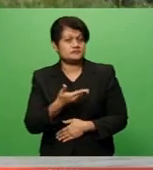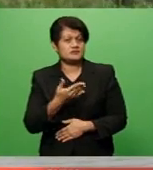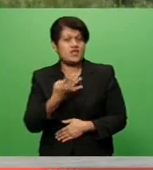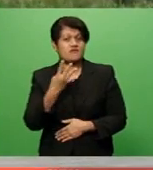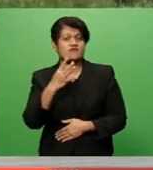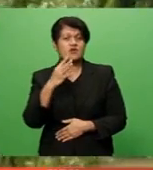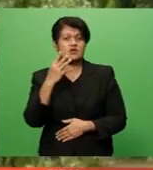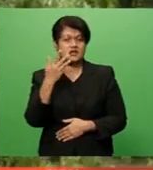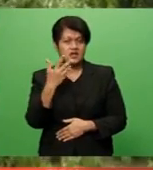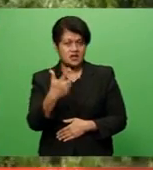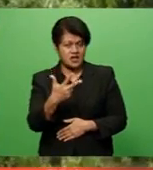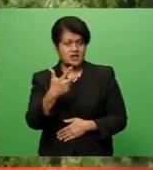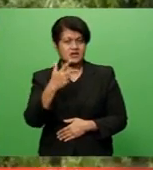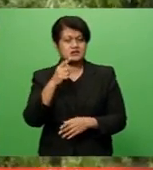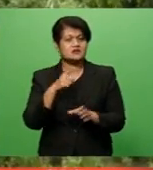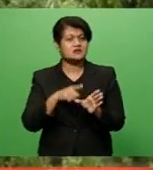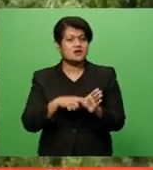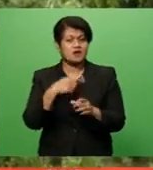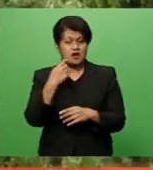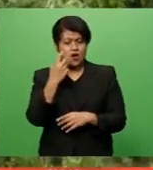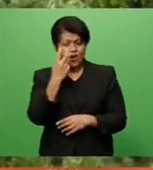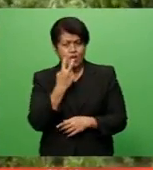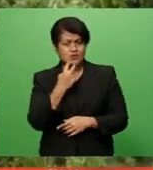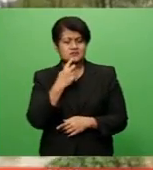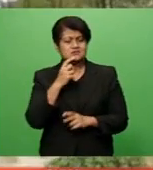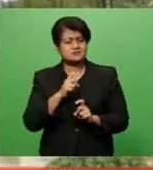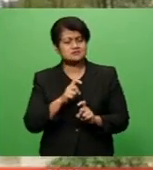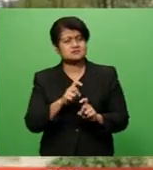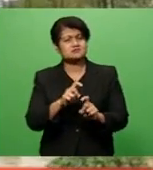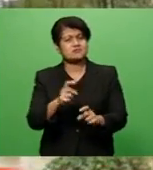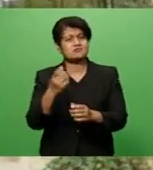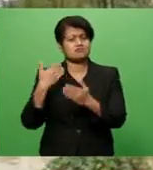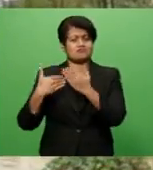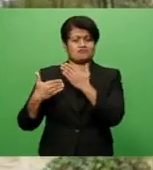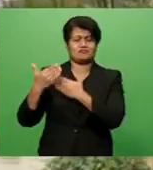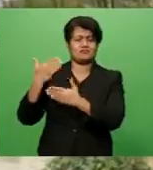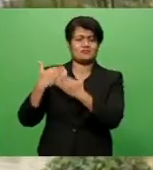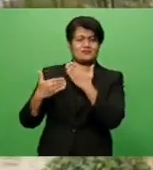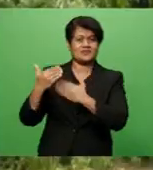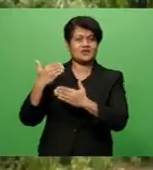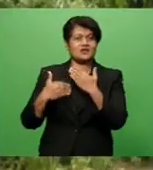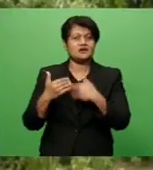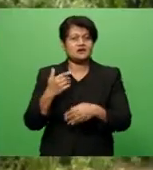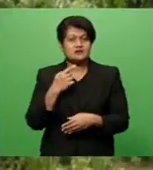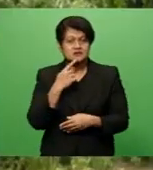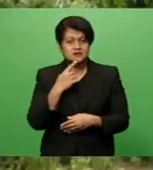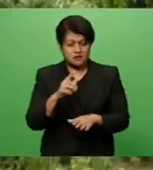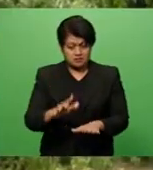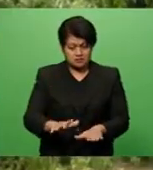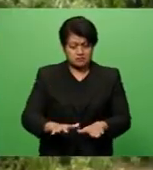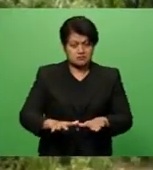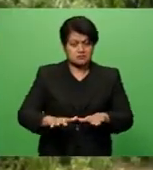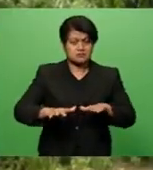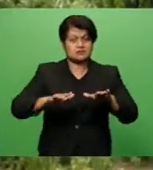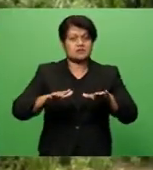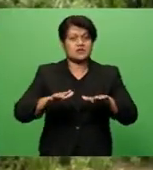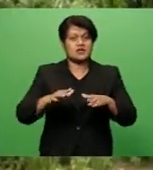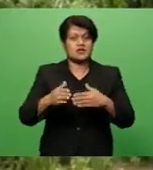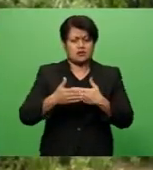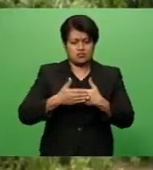48-year-old Sushil Sharma has been living here for almost a decade and says this is the first time floodwaters reached their